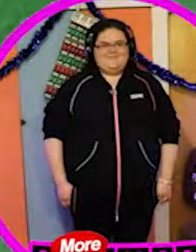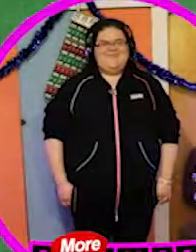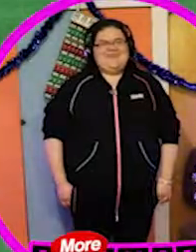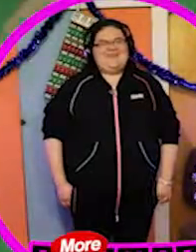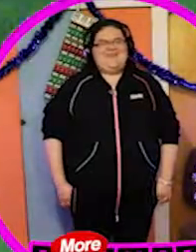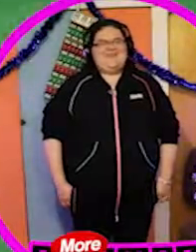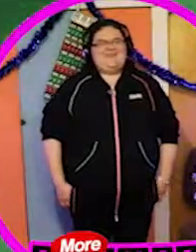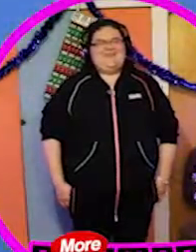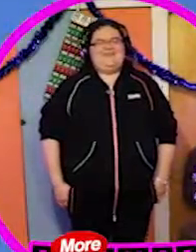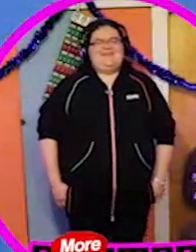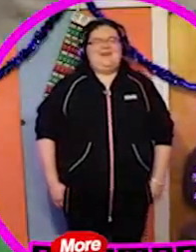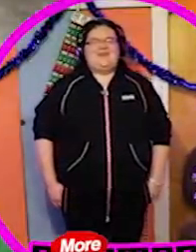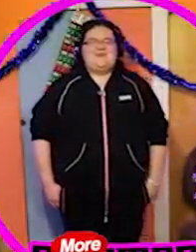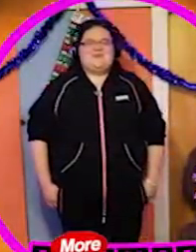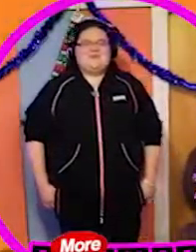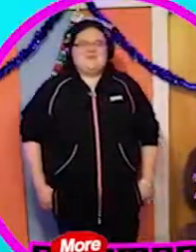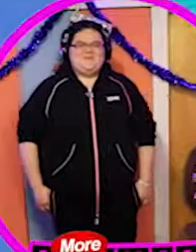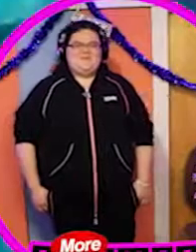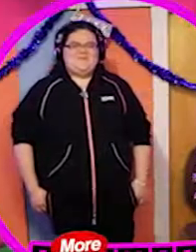Yes, yeah,